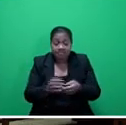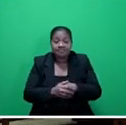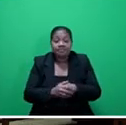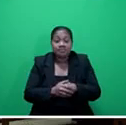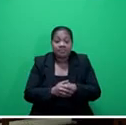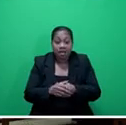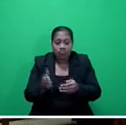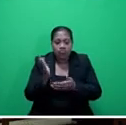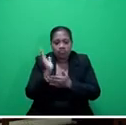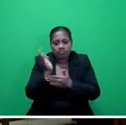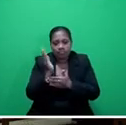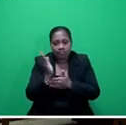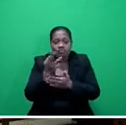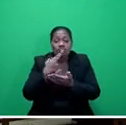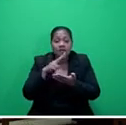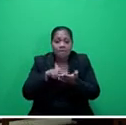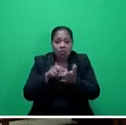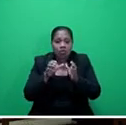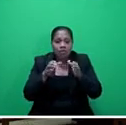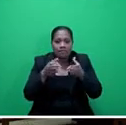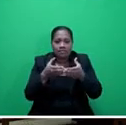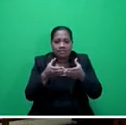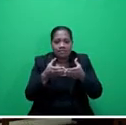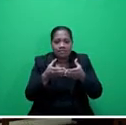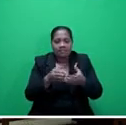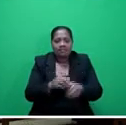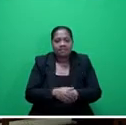Presentation of reports of committees.